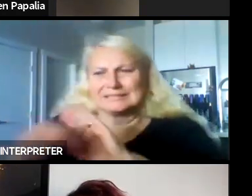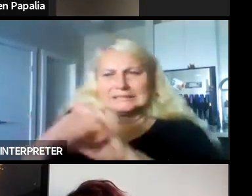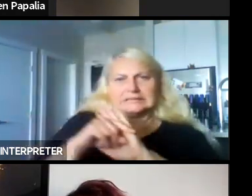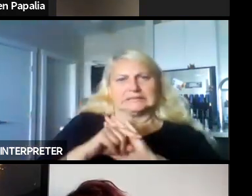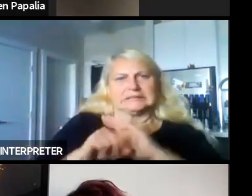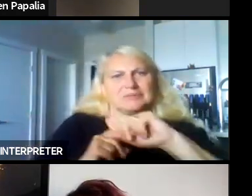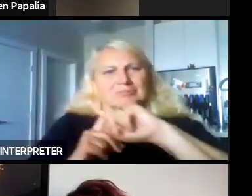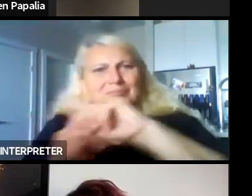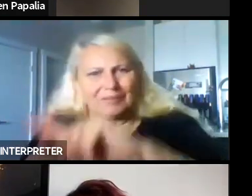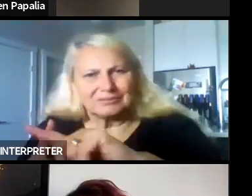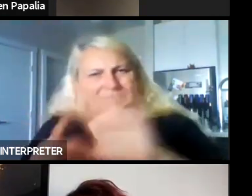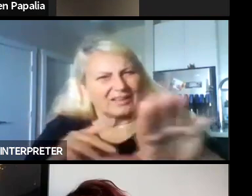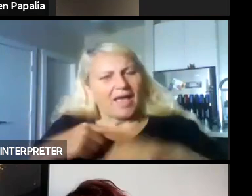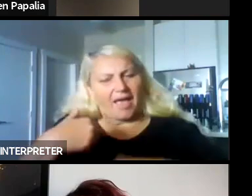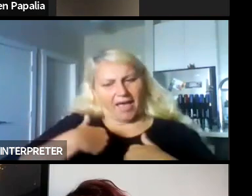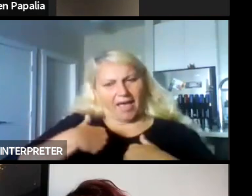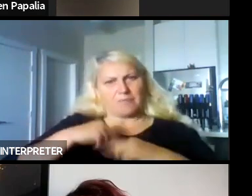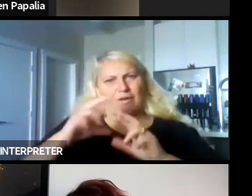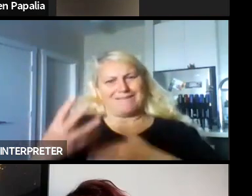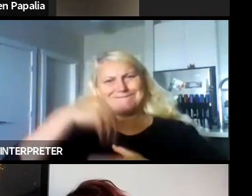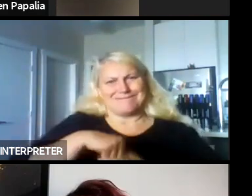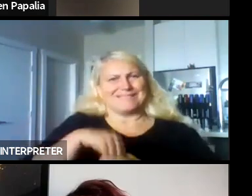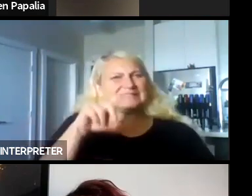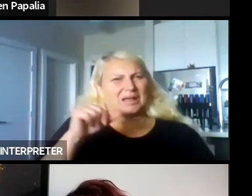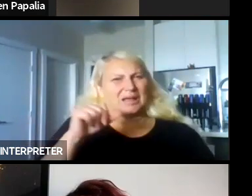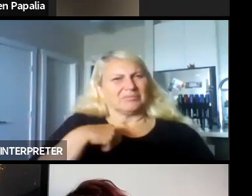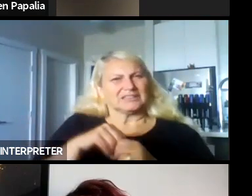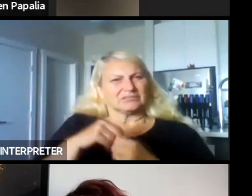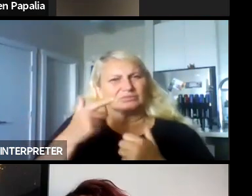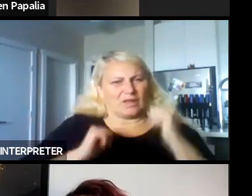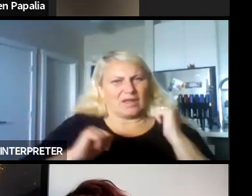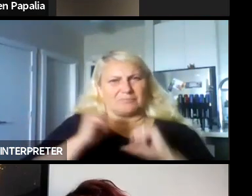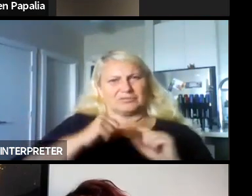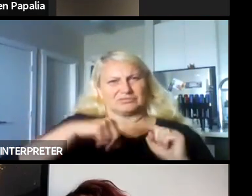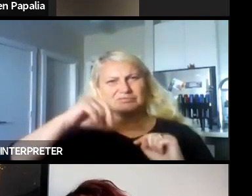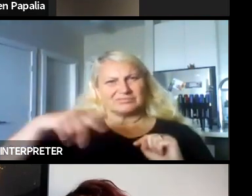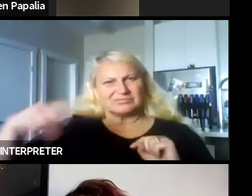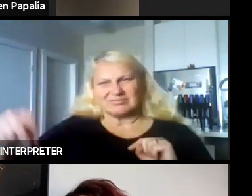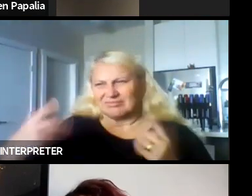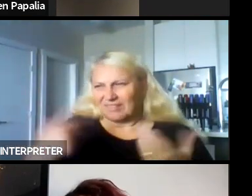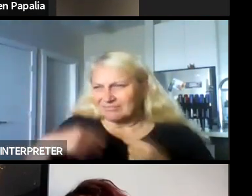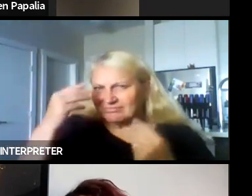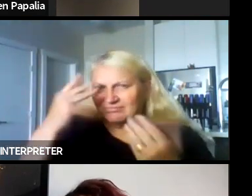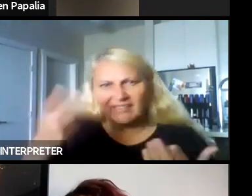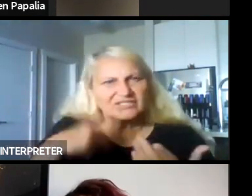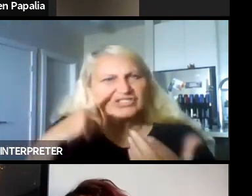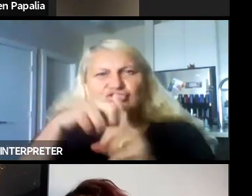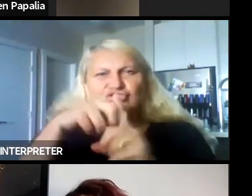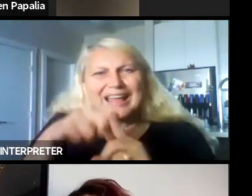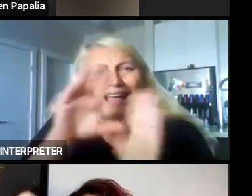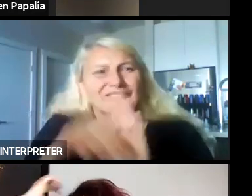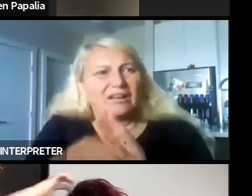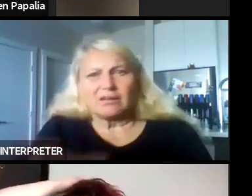my practice is every day is always to be like, okay, how are you doing today? Like this hour and a half long check-in we just did is